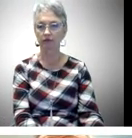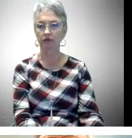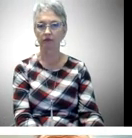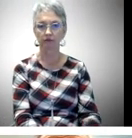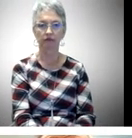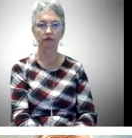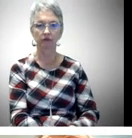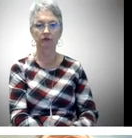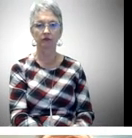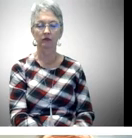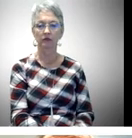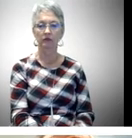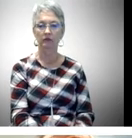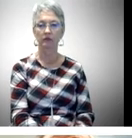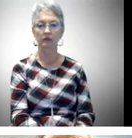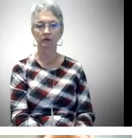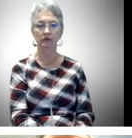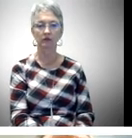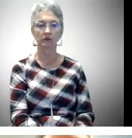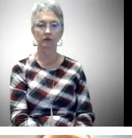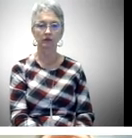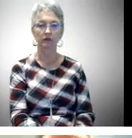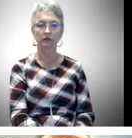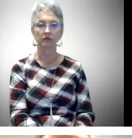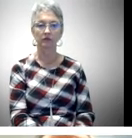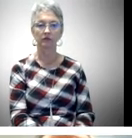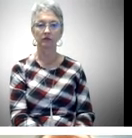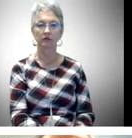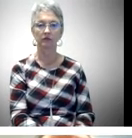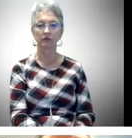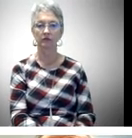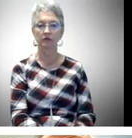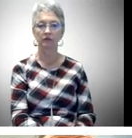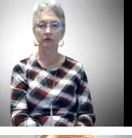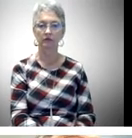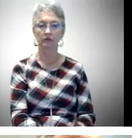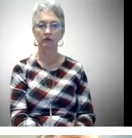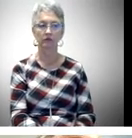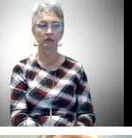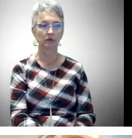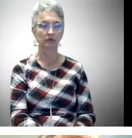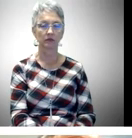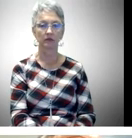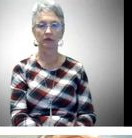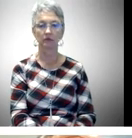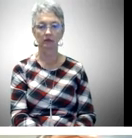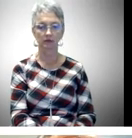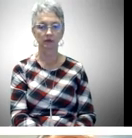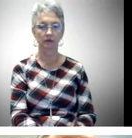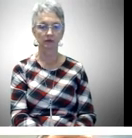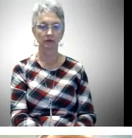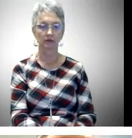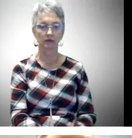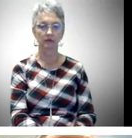slide. So when does it end? Supported decision-making agreements can end at any time. I mean, a person can sign a